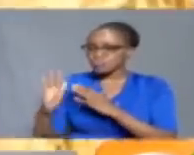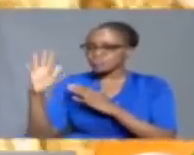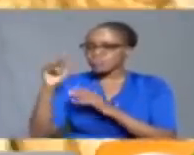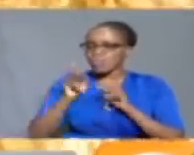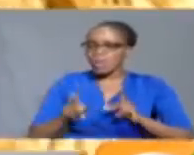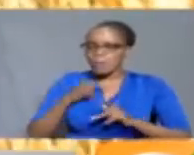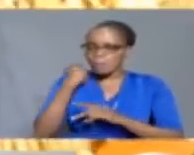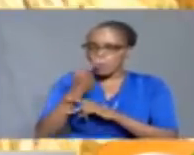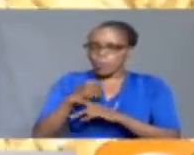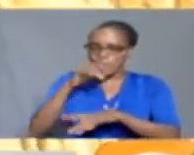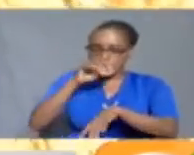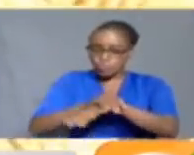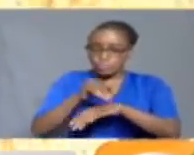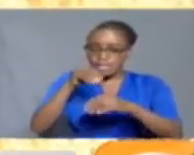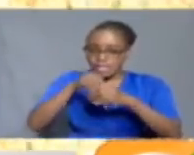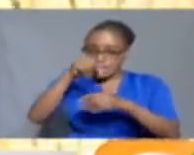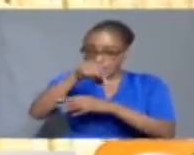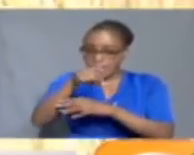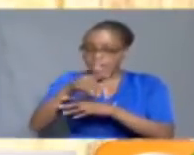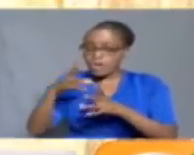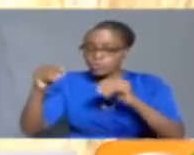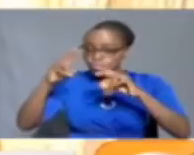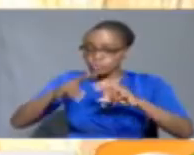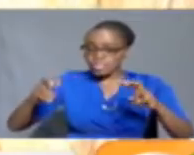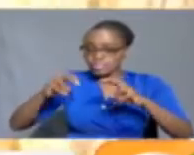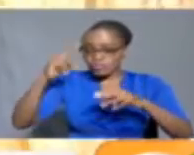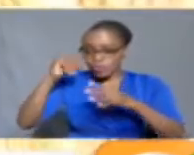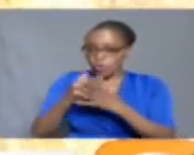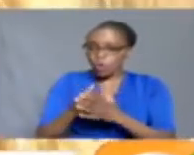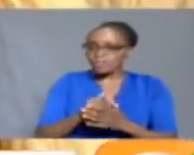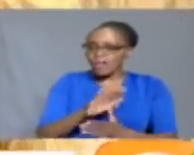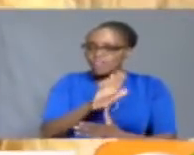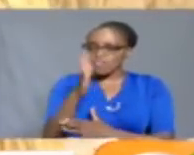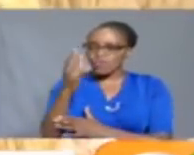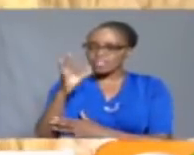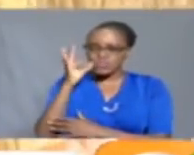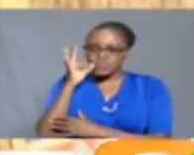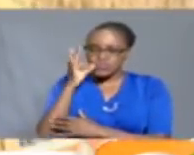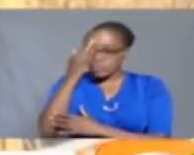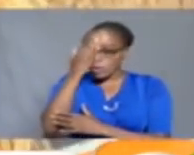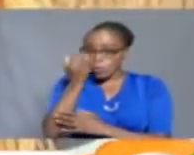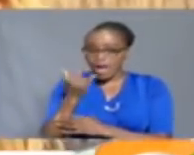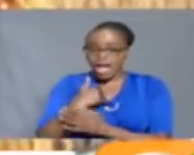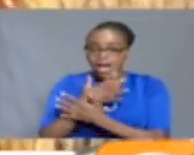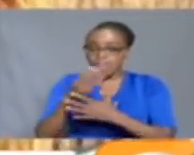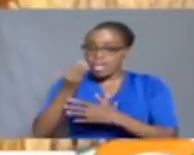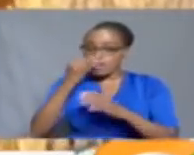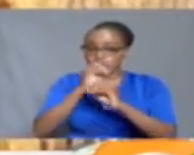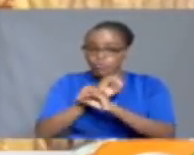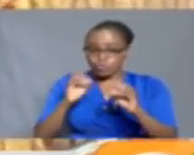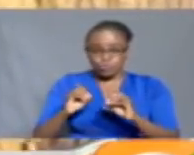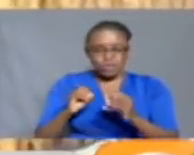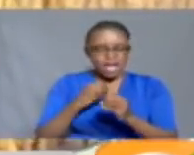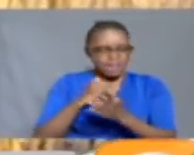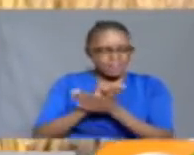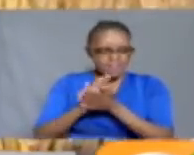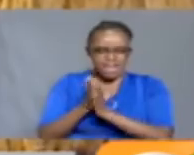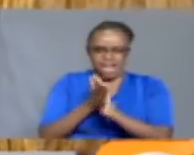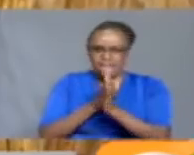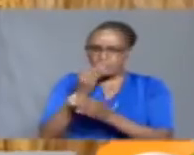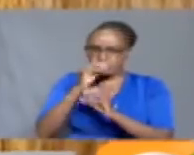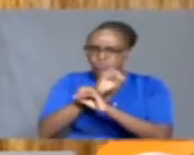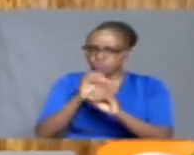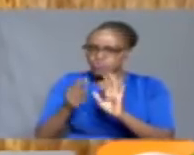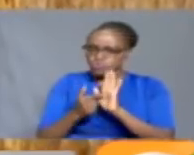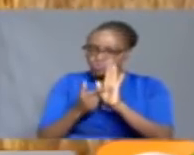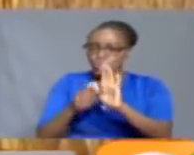those we've found inside here, going to look for wild food because there is no food, absolutely no food, painting